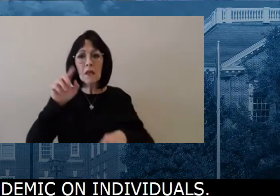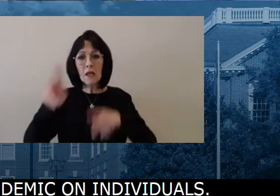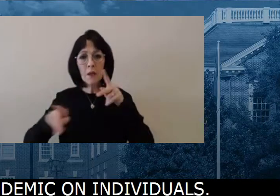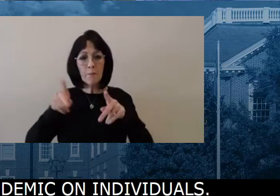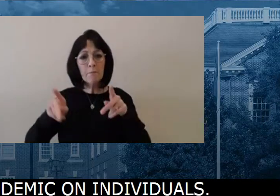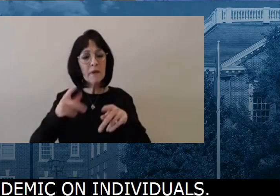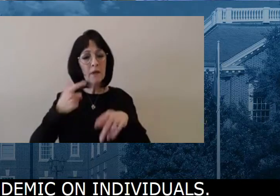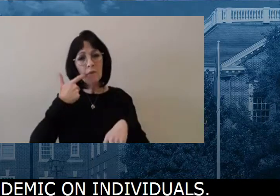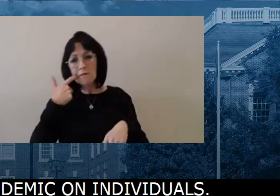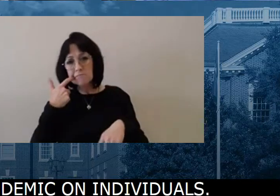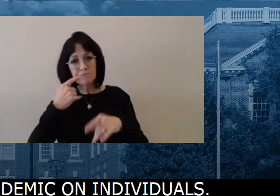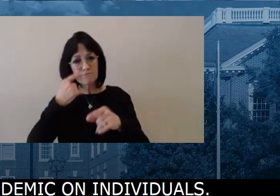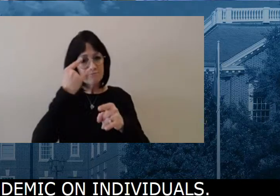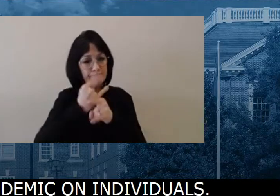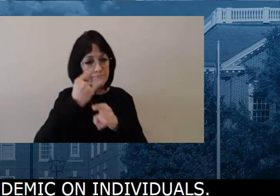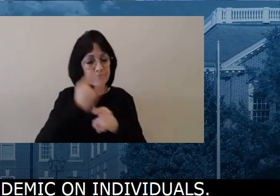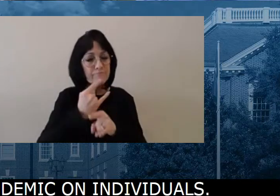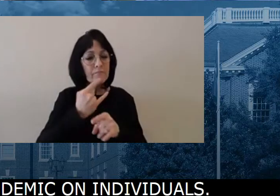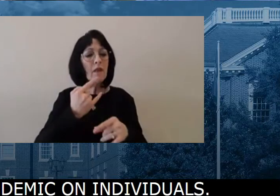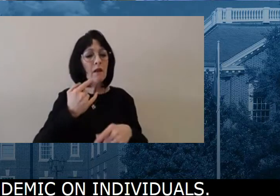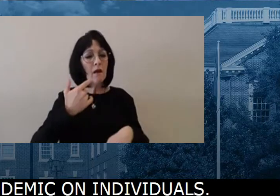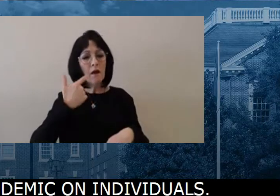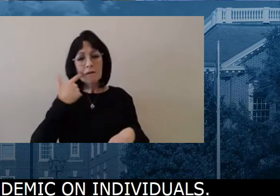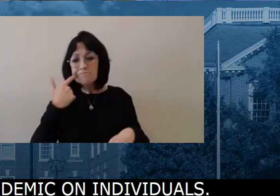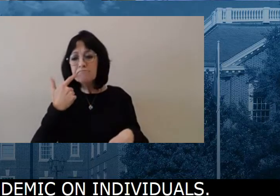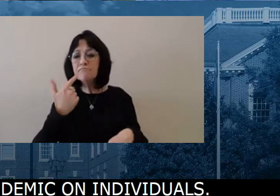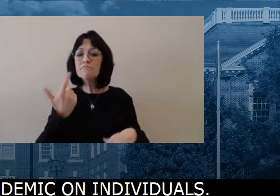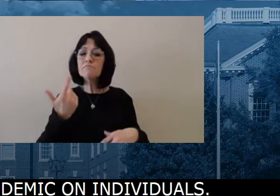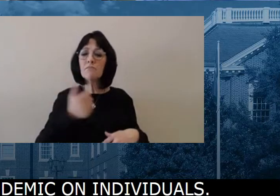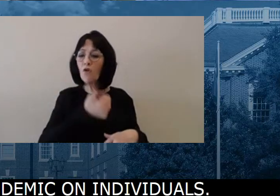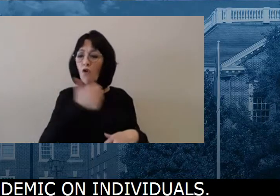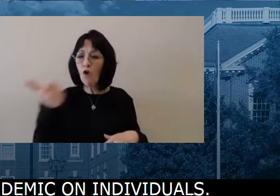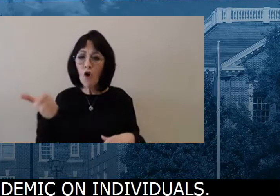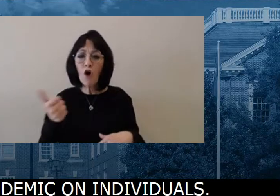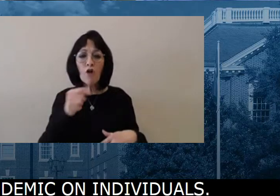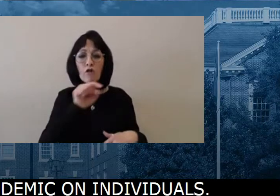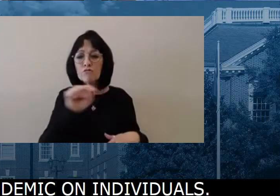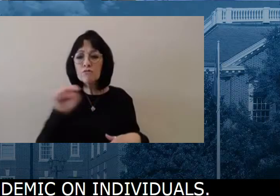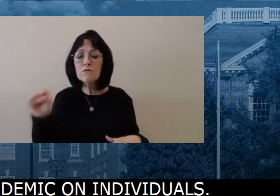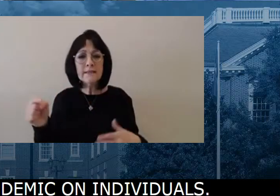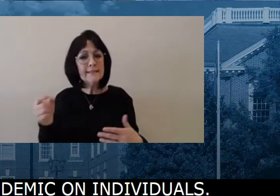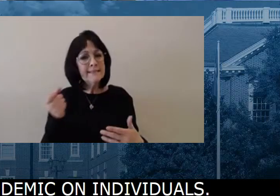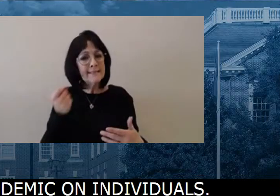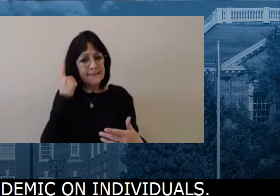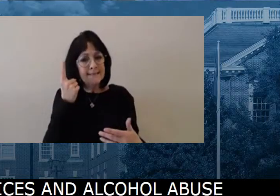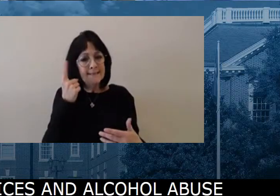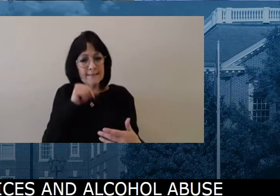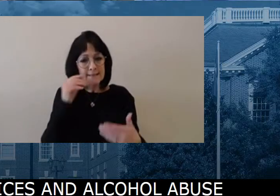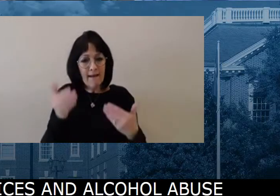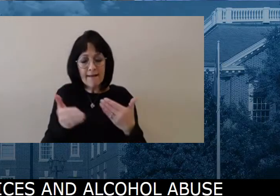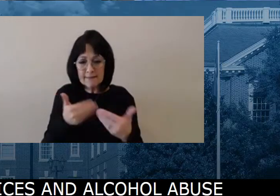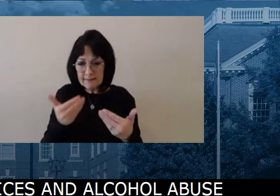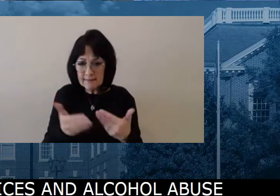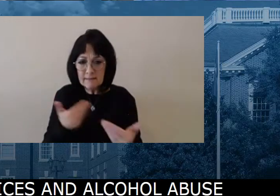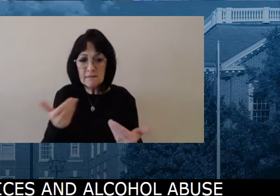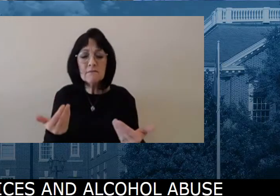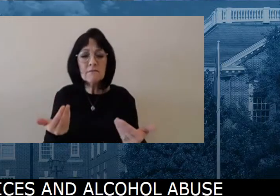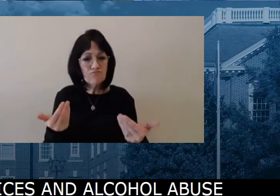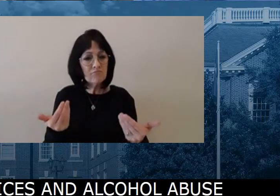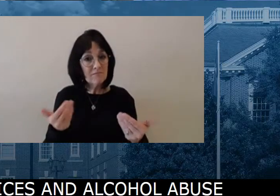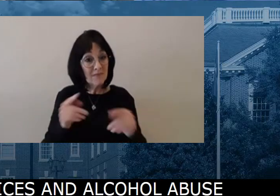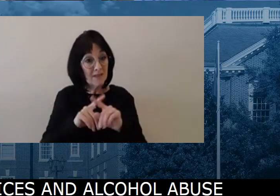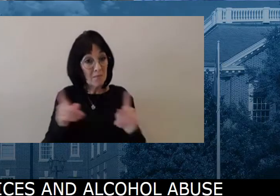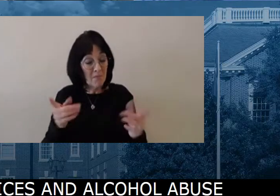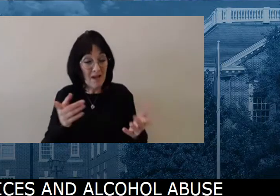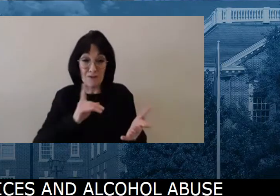is a concern. And even as restrictions were decreased significantly, the reality is